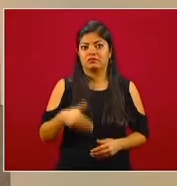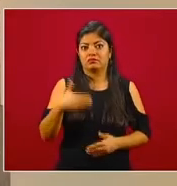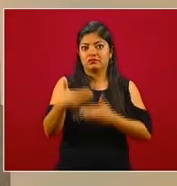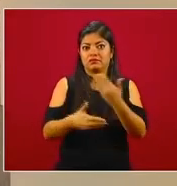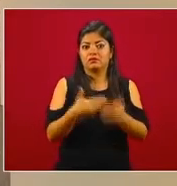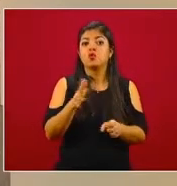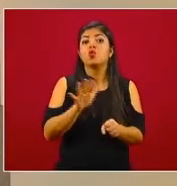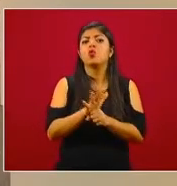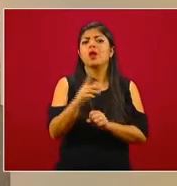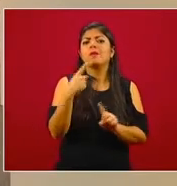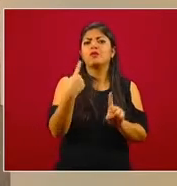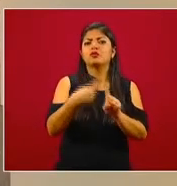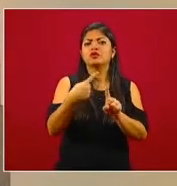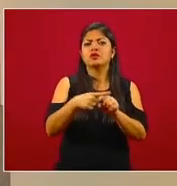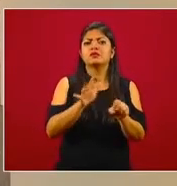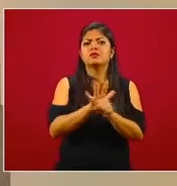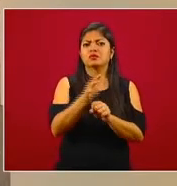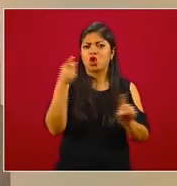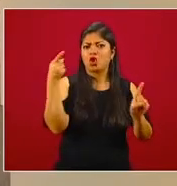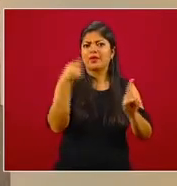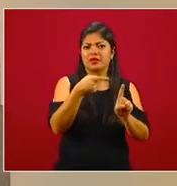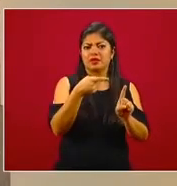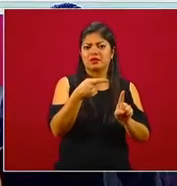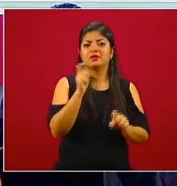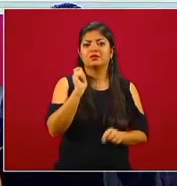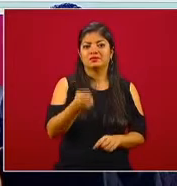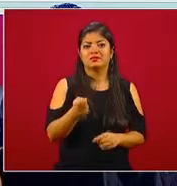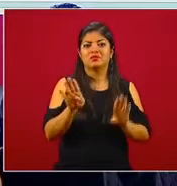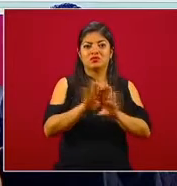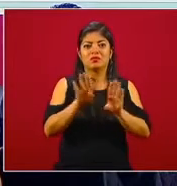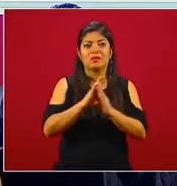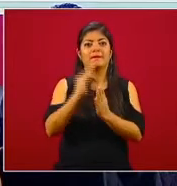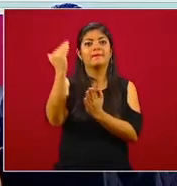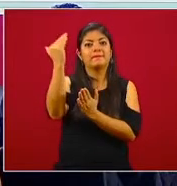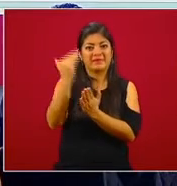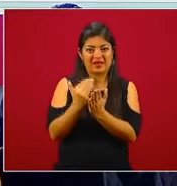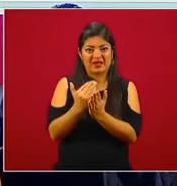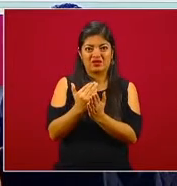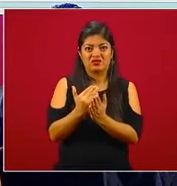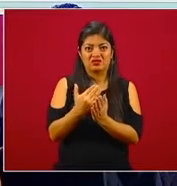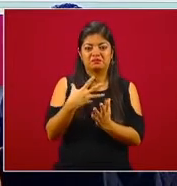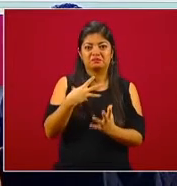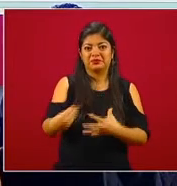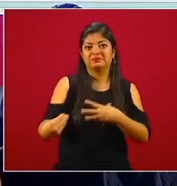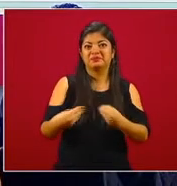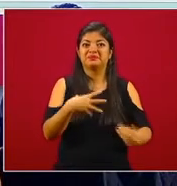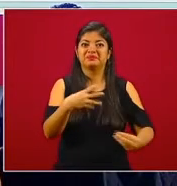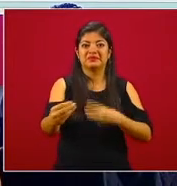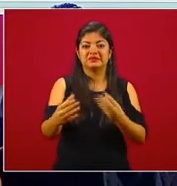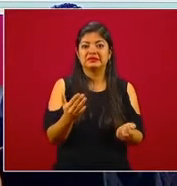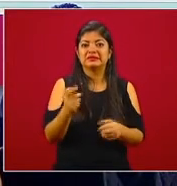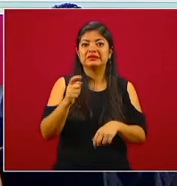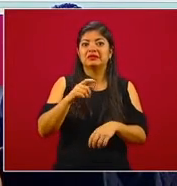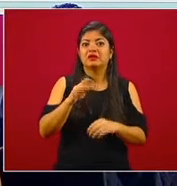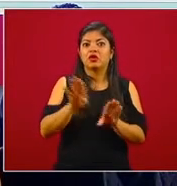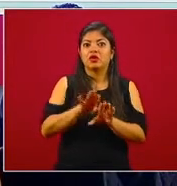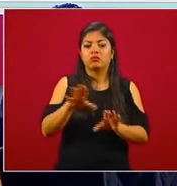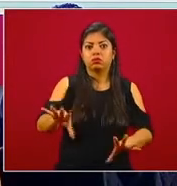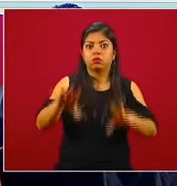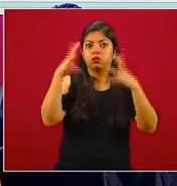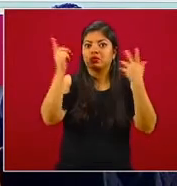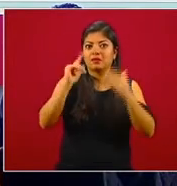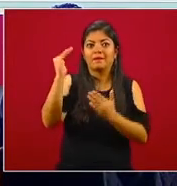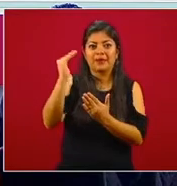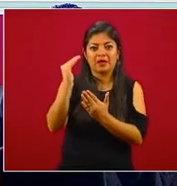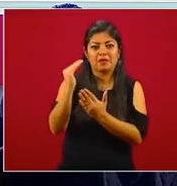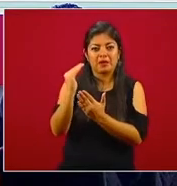a positiva, prevention que on es el objetivo transmission buscado, or to be ha sido transmitted la on reducción both ends. de la velocidad de propagación de la And our enfermedad objective y has por been a